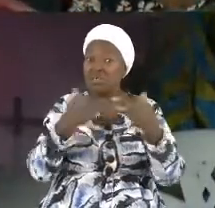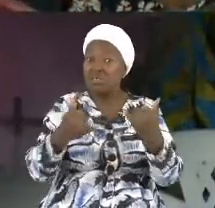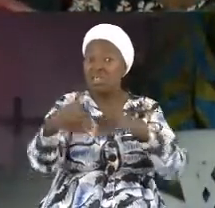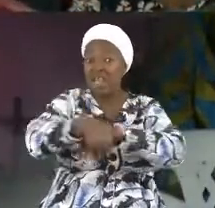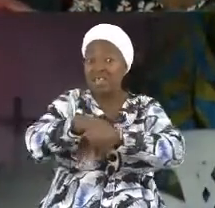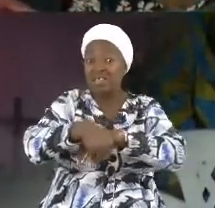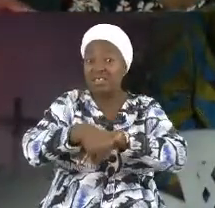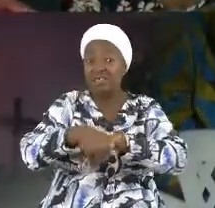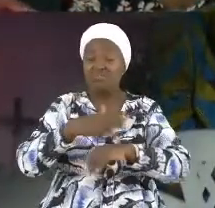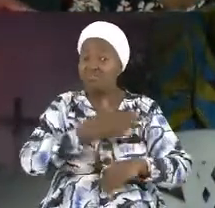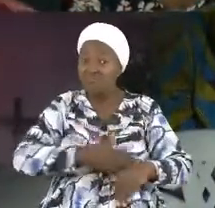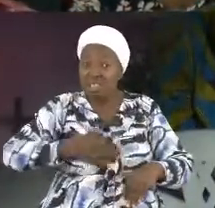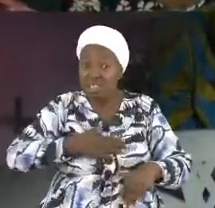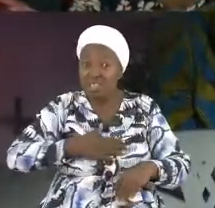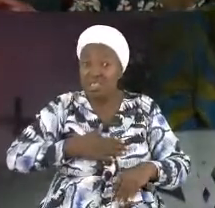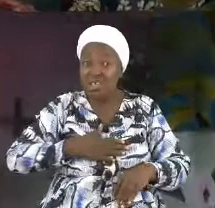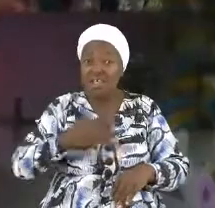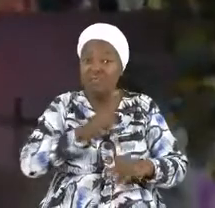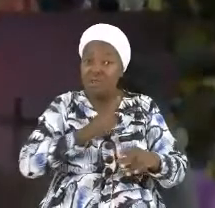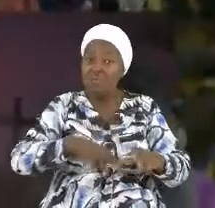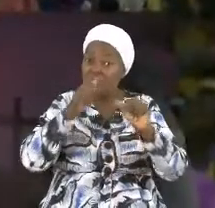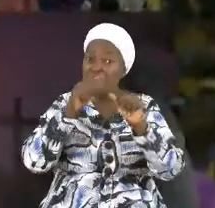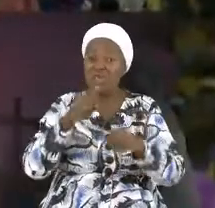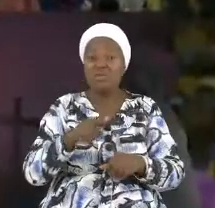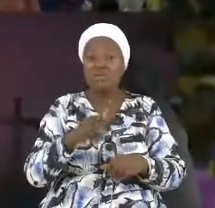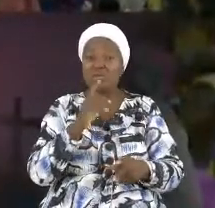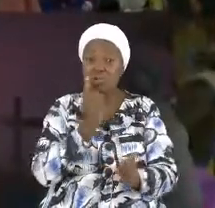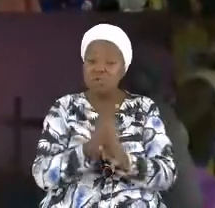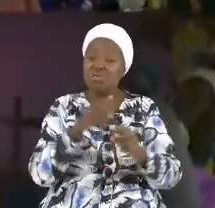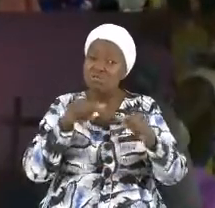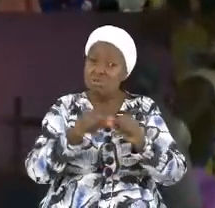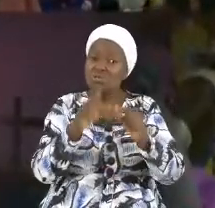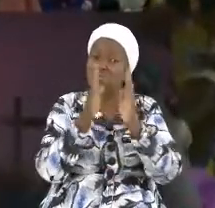And the supervisors, you'll be gathering the whole thing now.